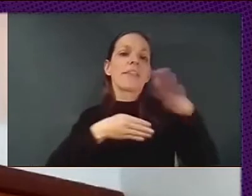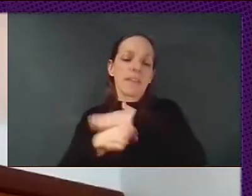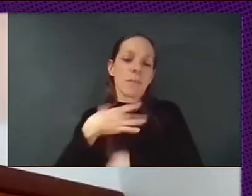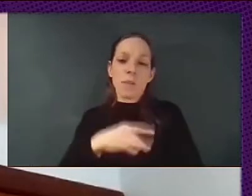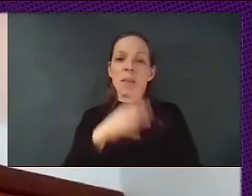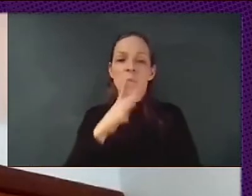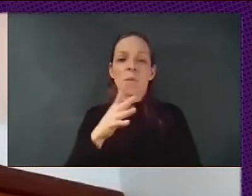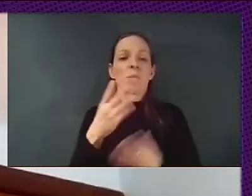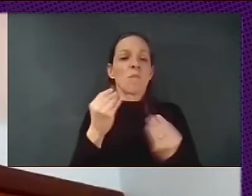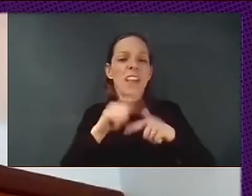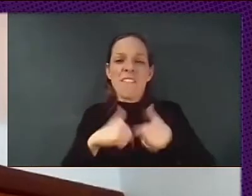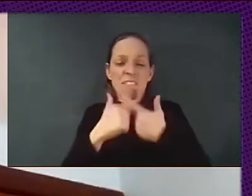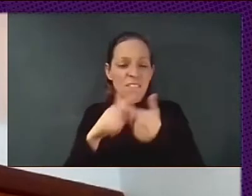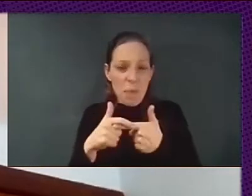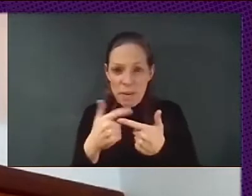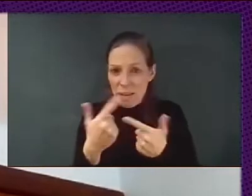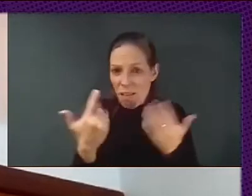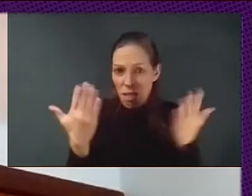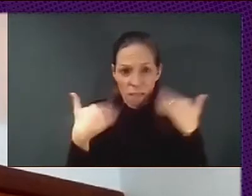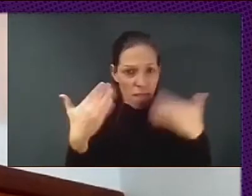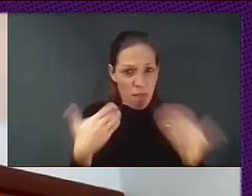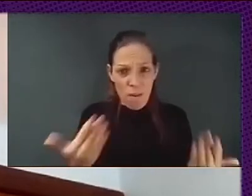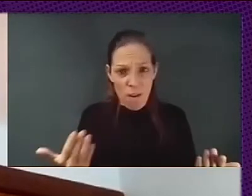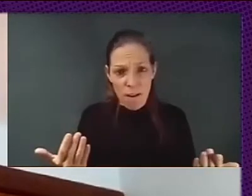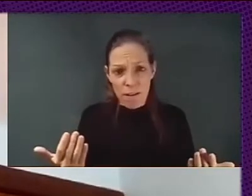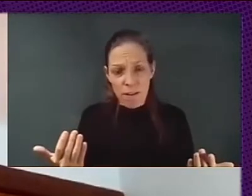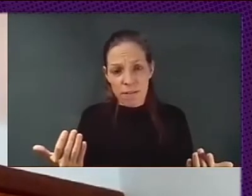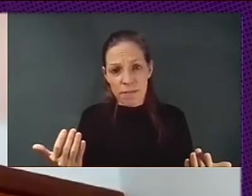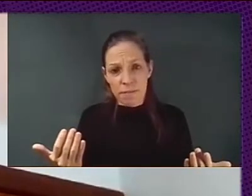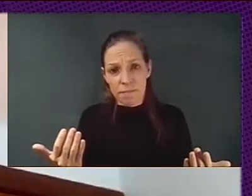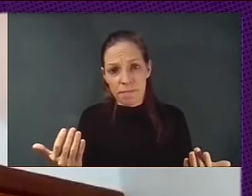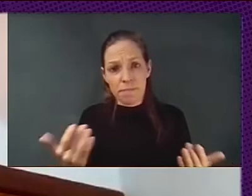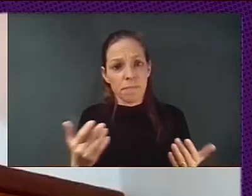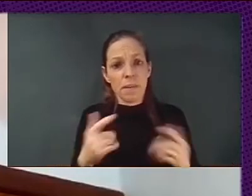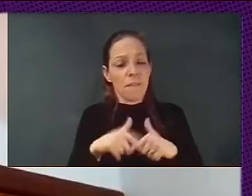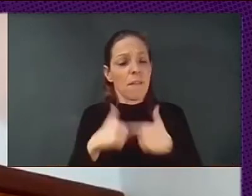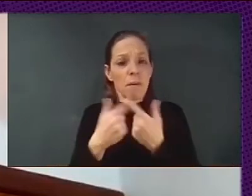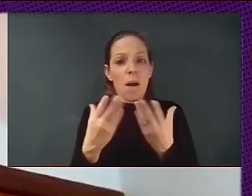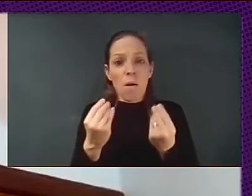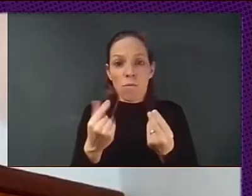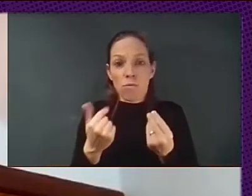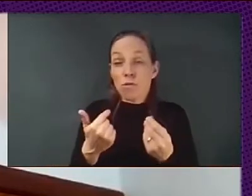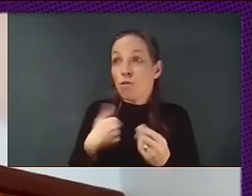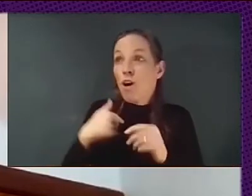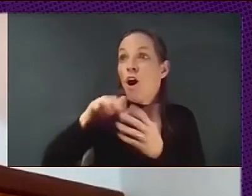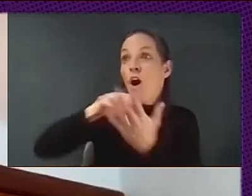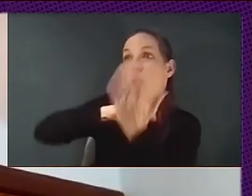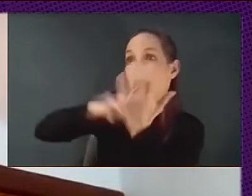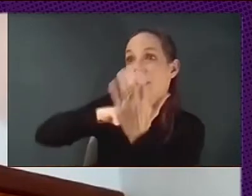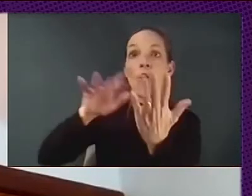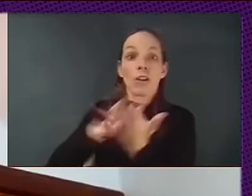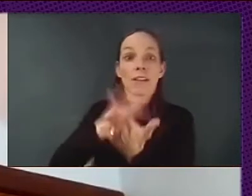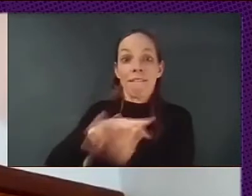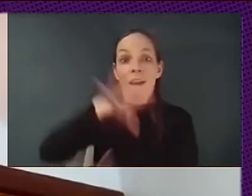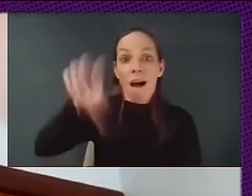buy a little laptop or a little tablet. So the Global South countries can subsidize free software